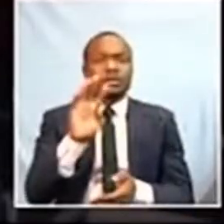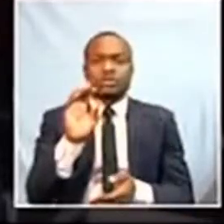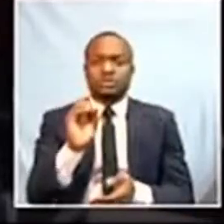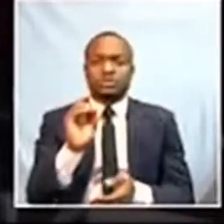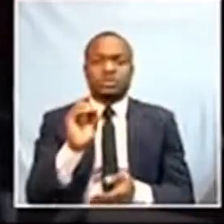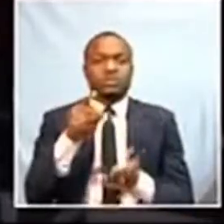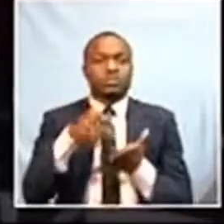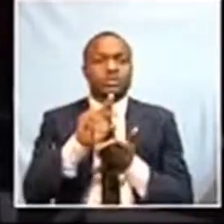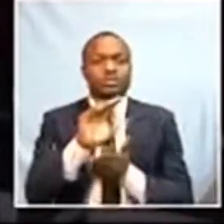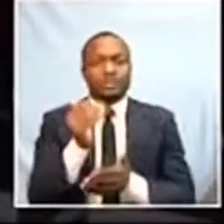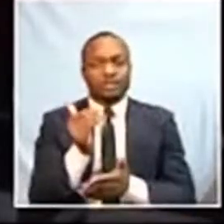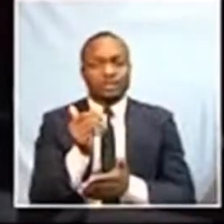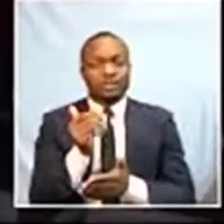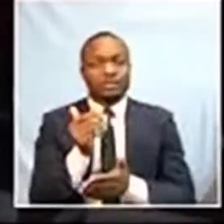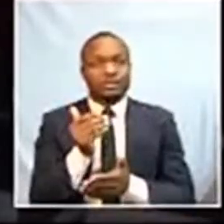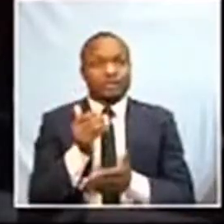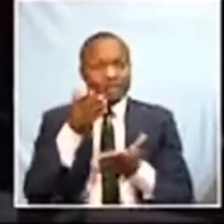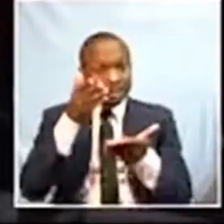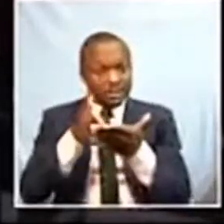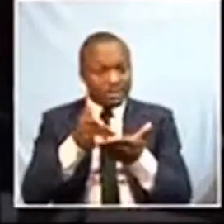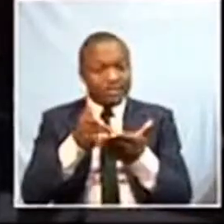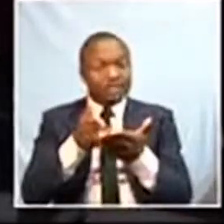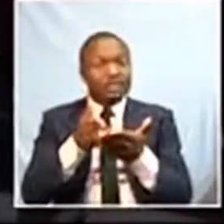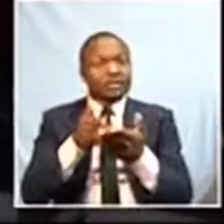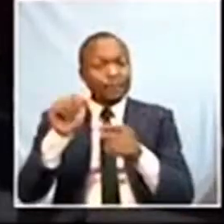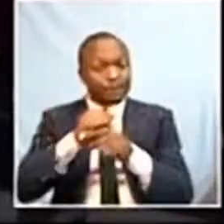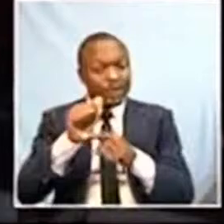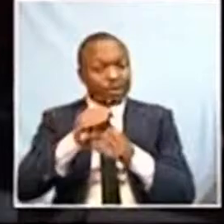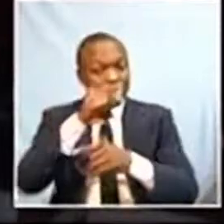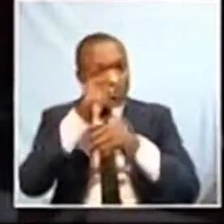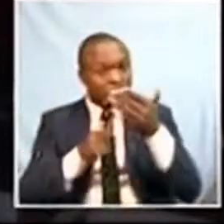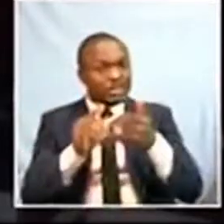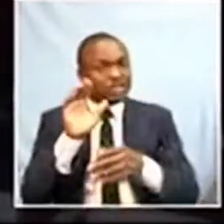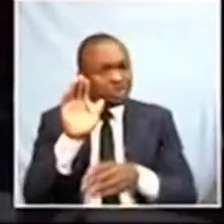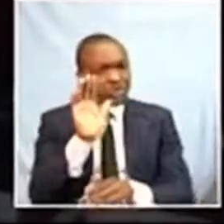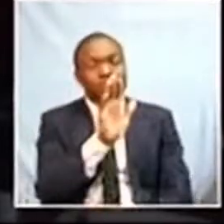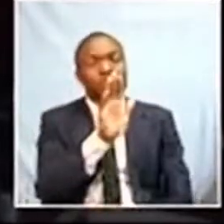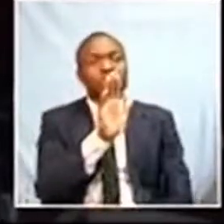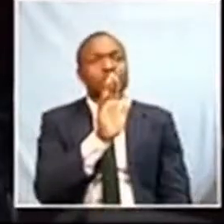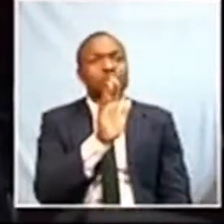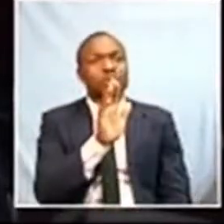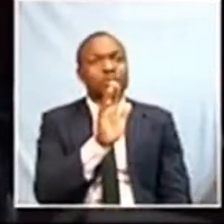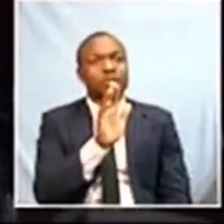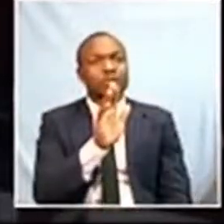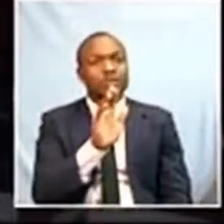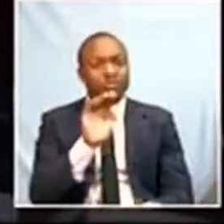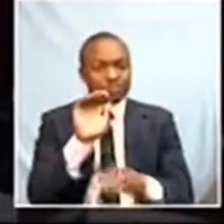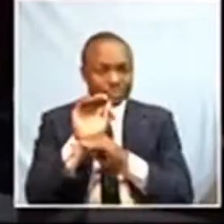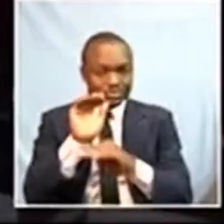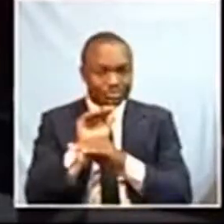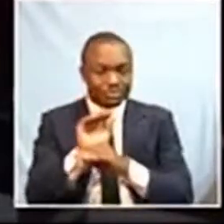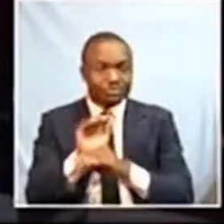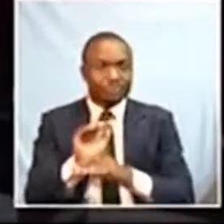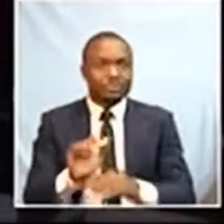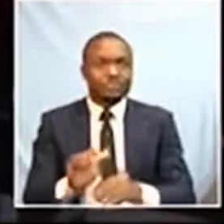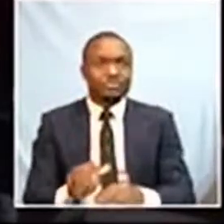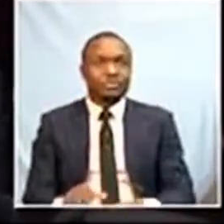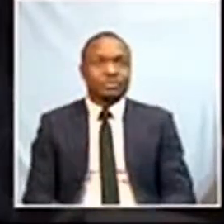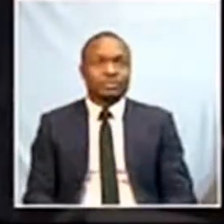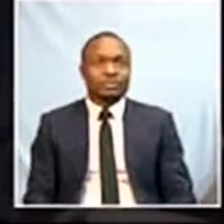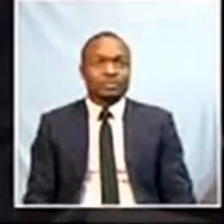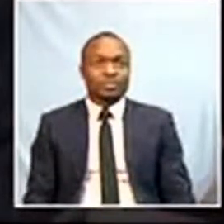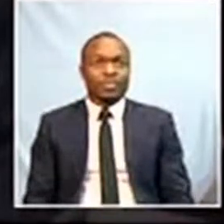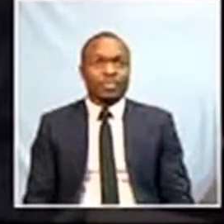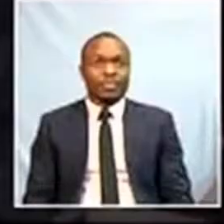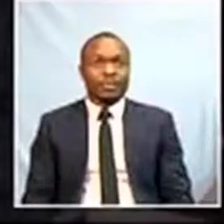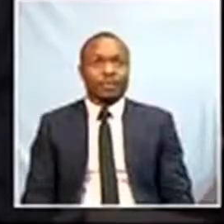paid. From this trend, what is your what is your take? We restrict ourselves to